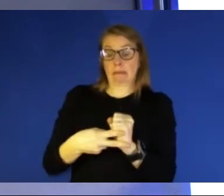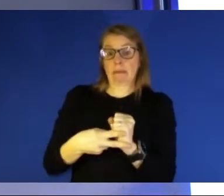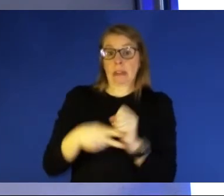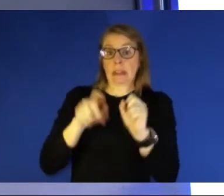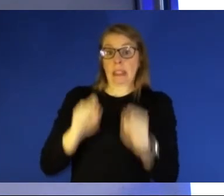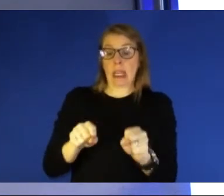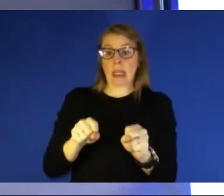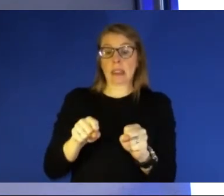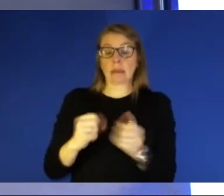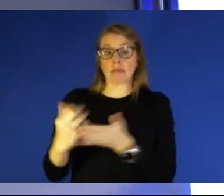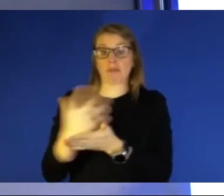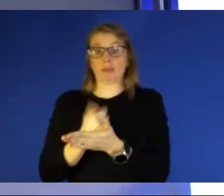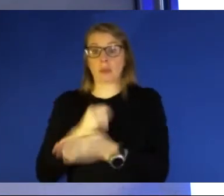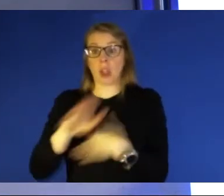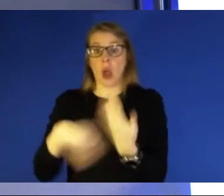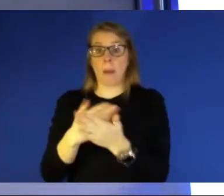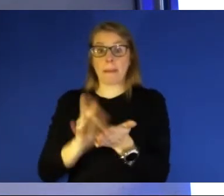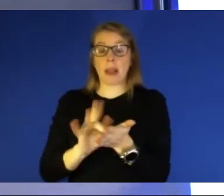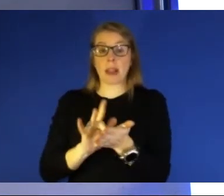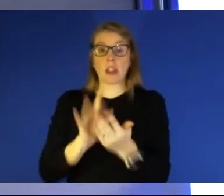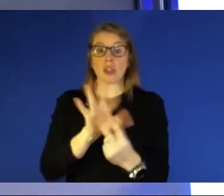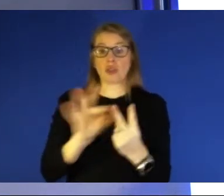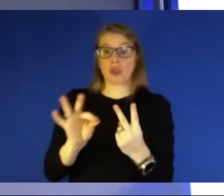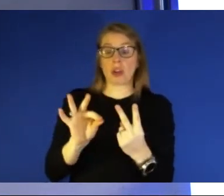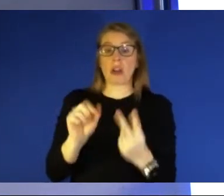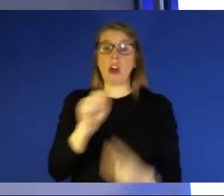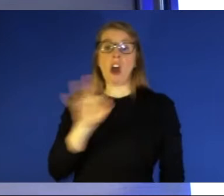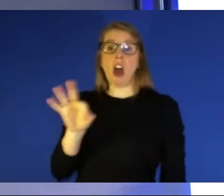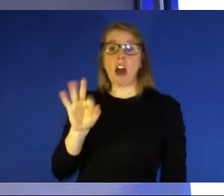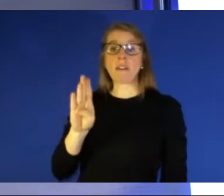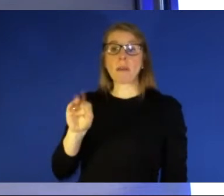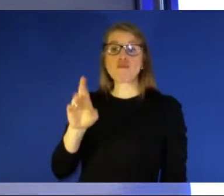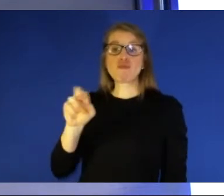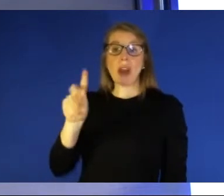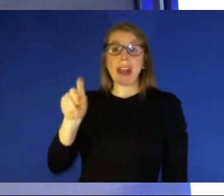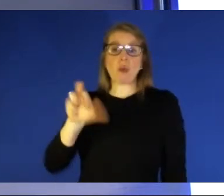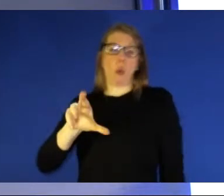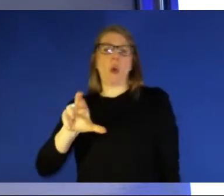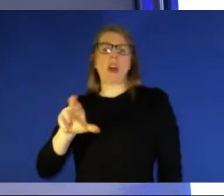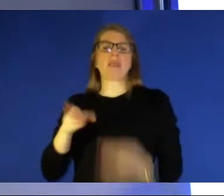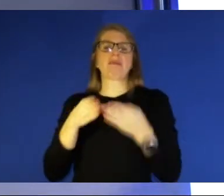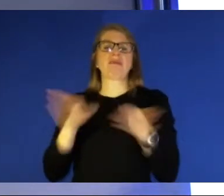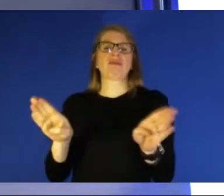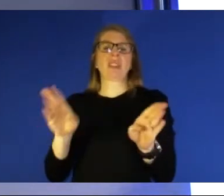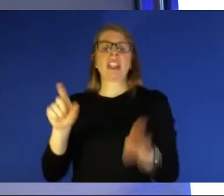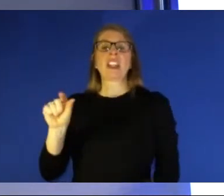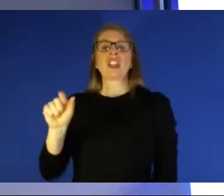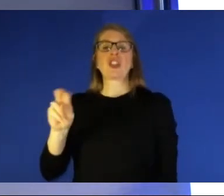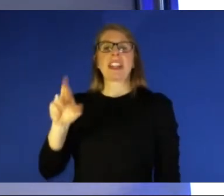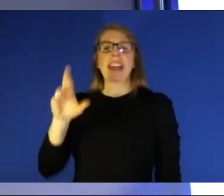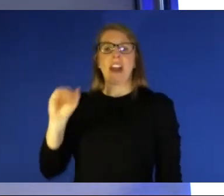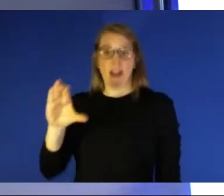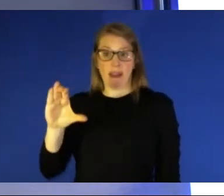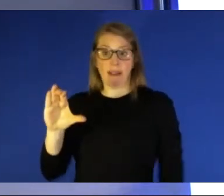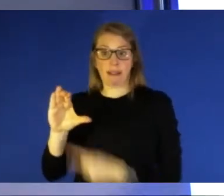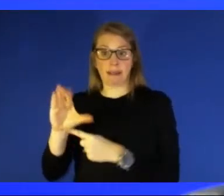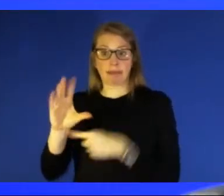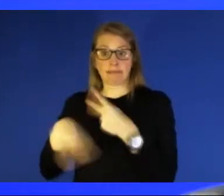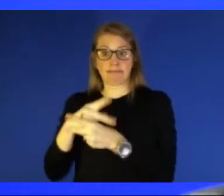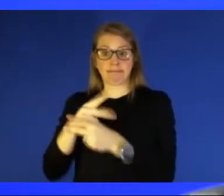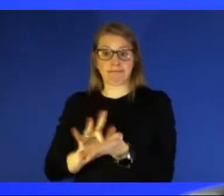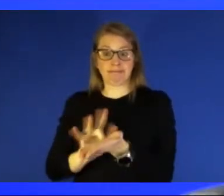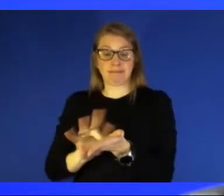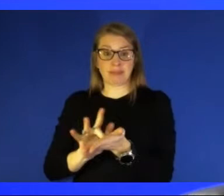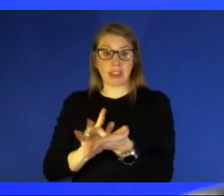your medication, and that would be choosing an off-brand or a generic brand. How much money can that save? Potentially, that is a